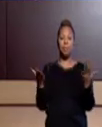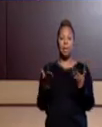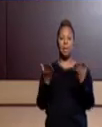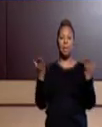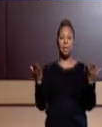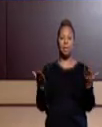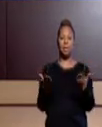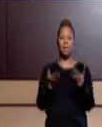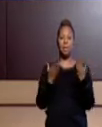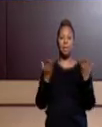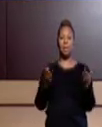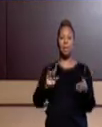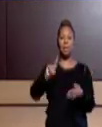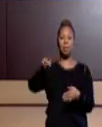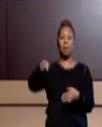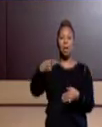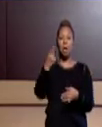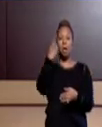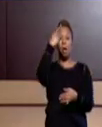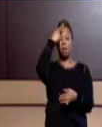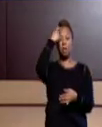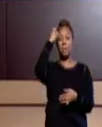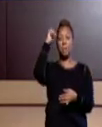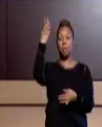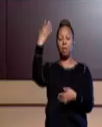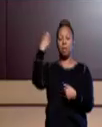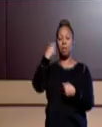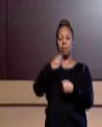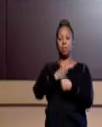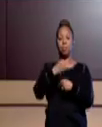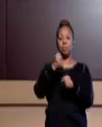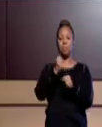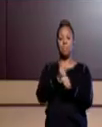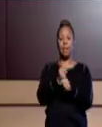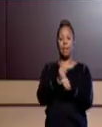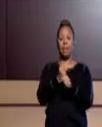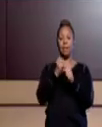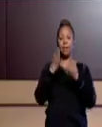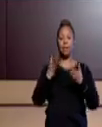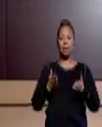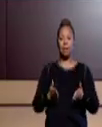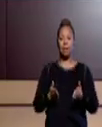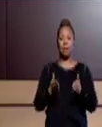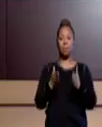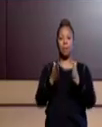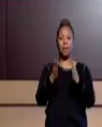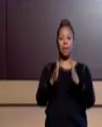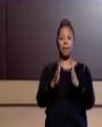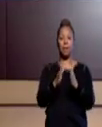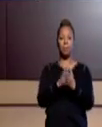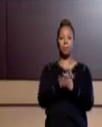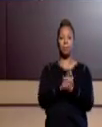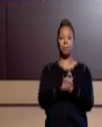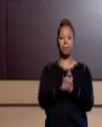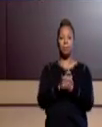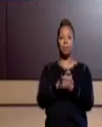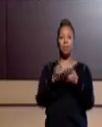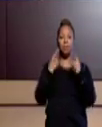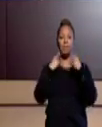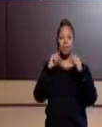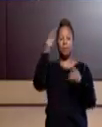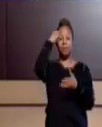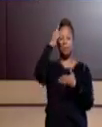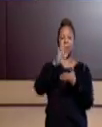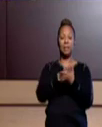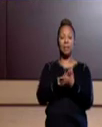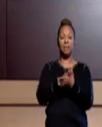Now we're standing here, only because you made a way. We declare, we